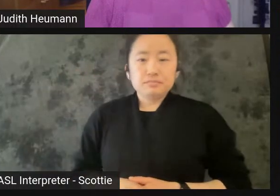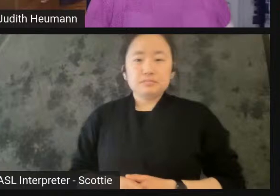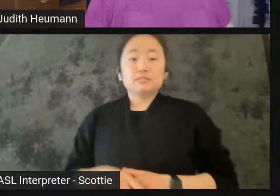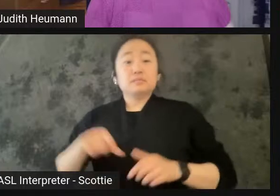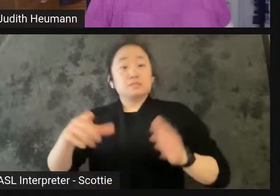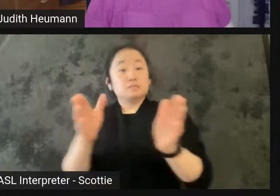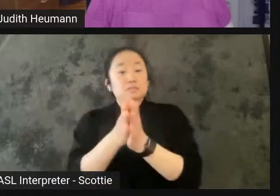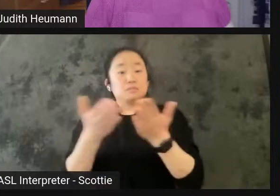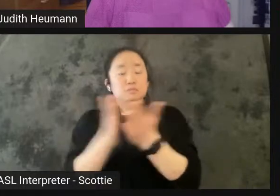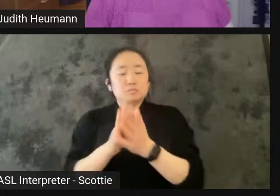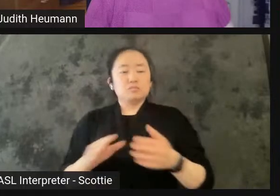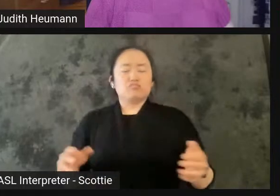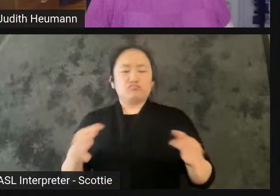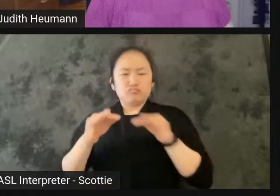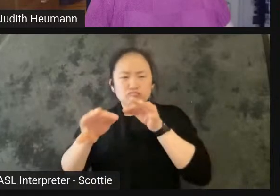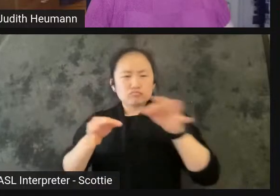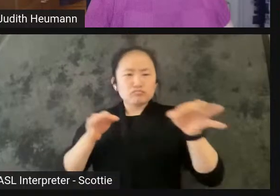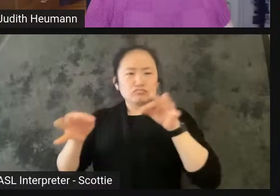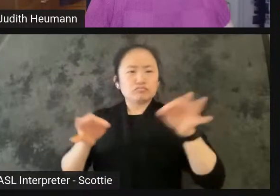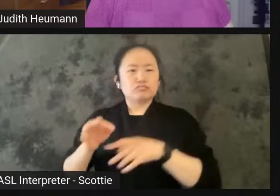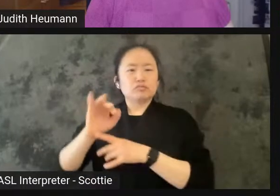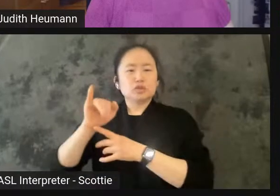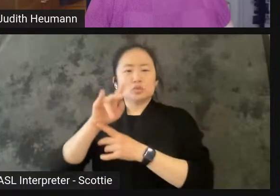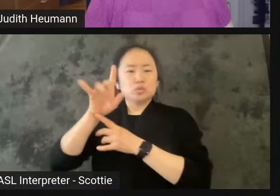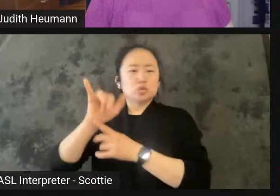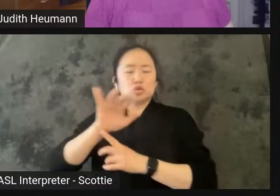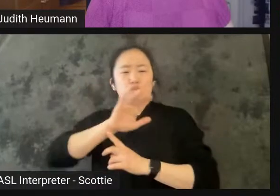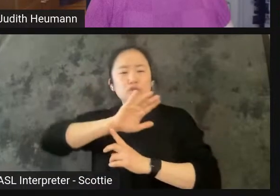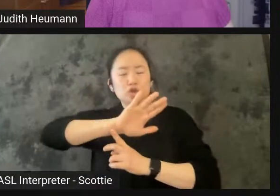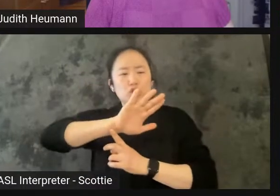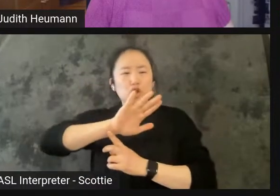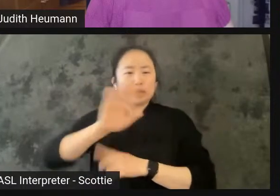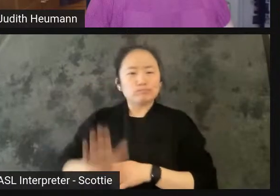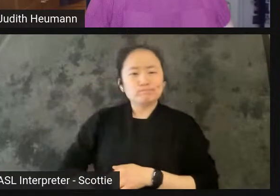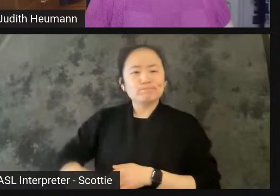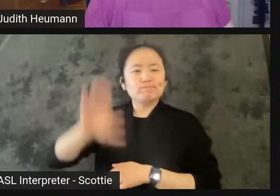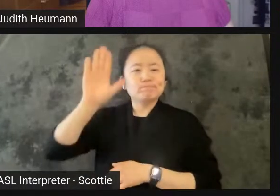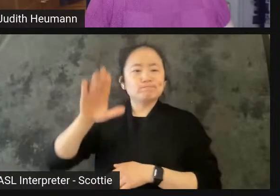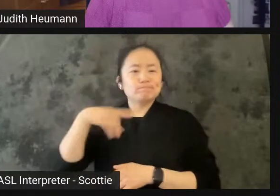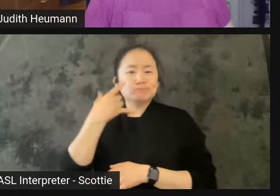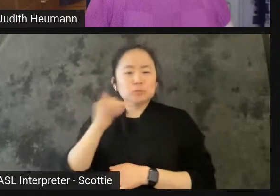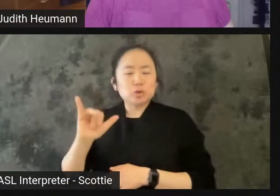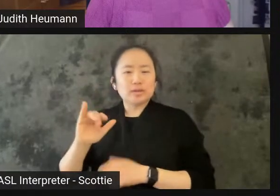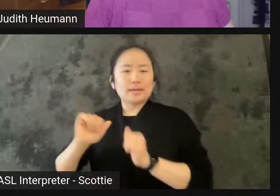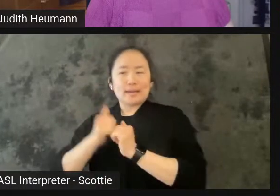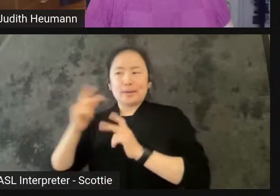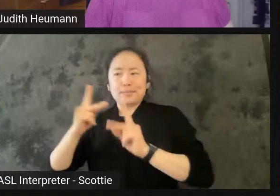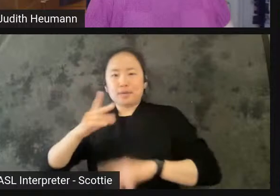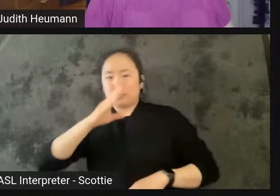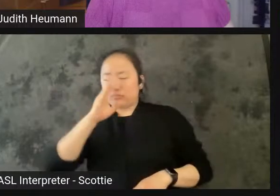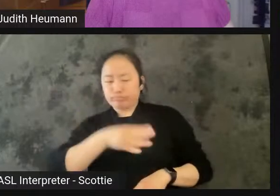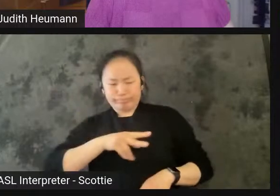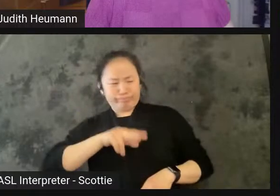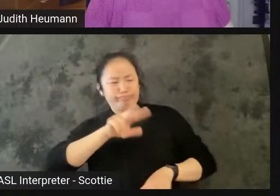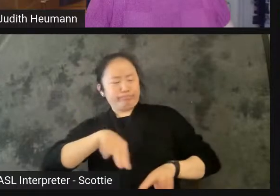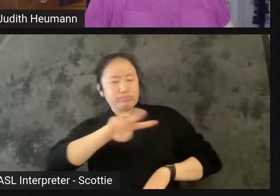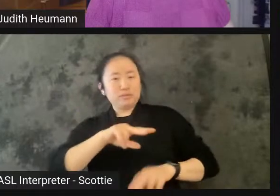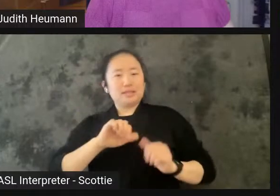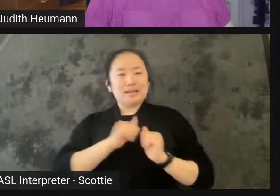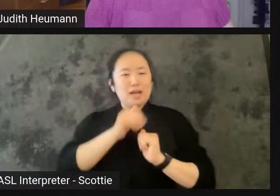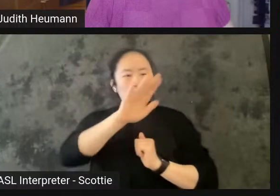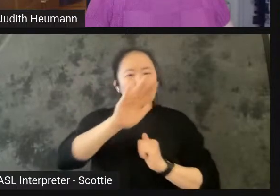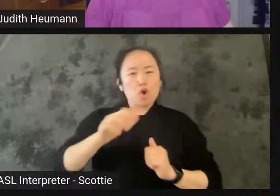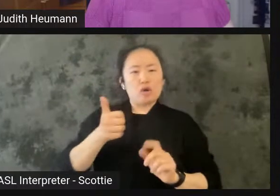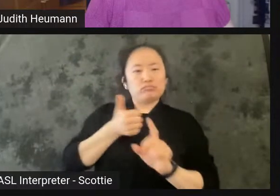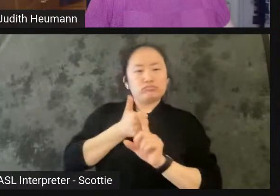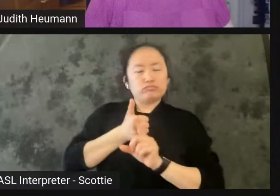developing awareness of how others perceived her and how her own self-identity evolved. And we've been getting at